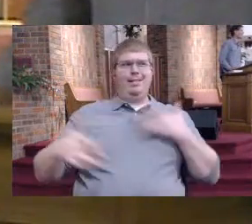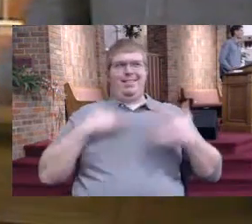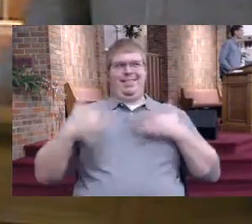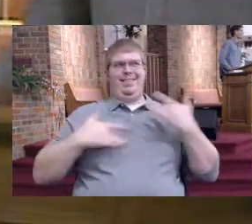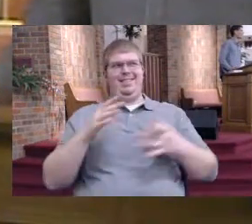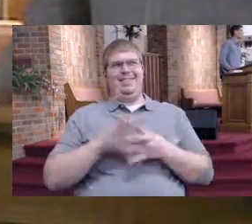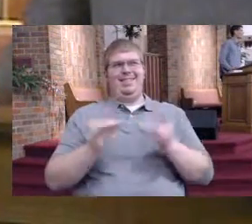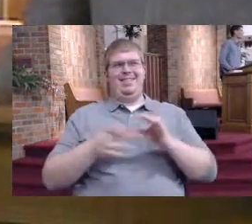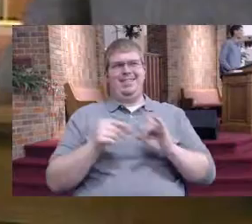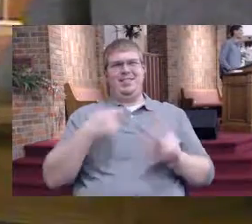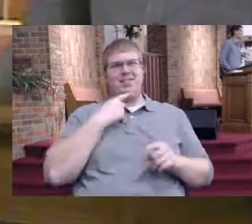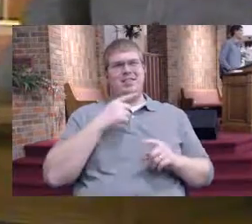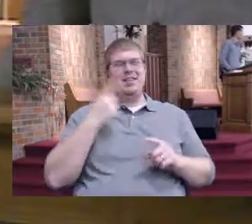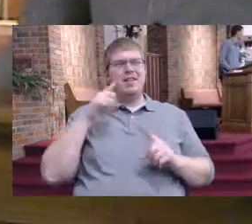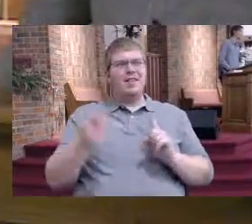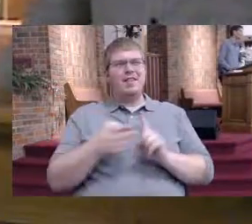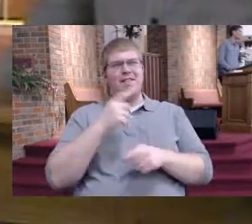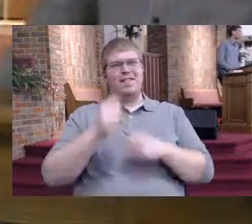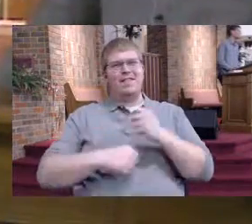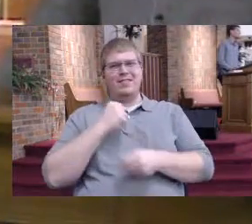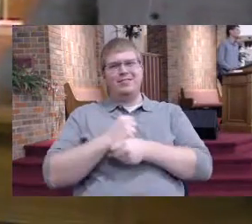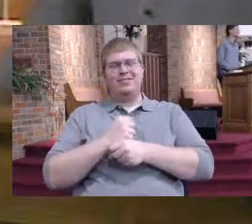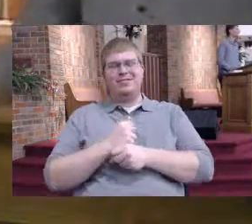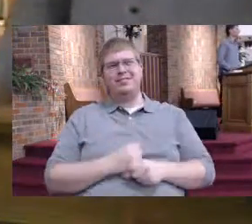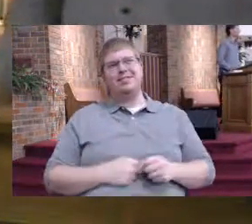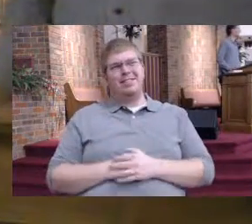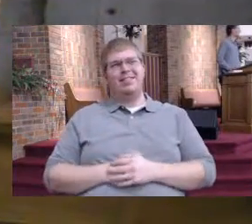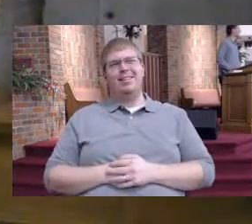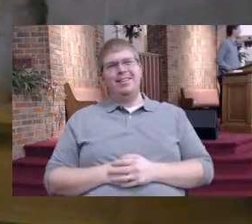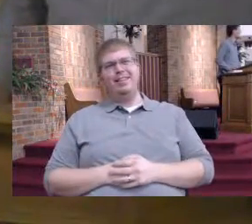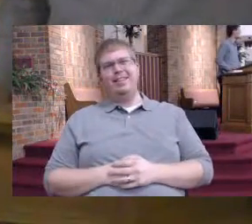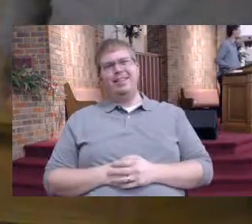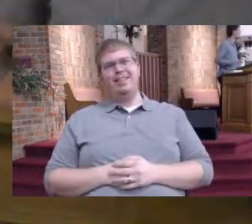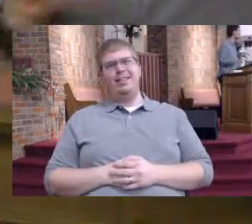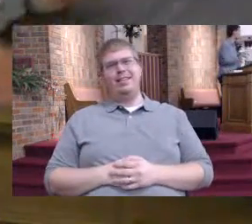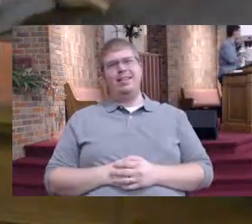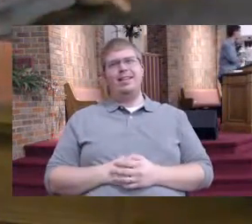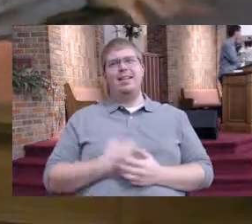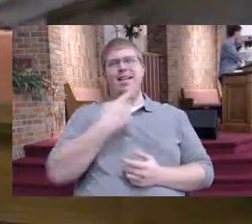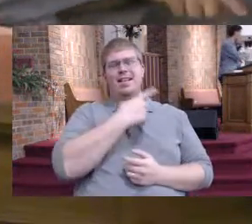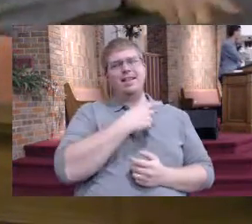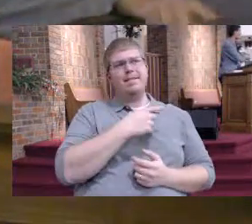for our first year. Lugila, another unfortunate thing that